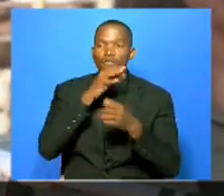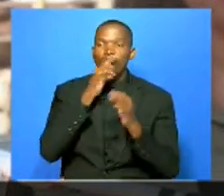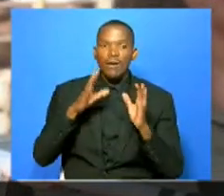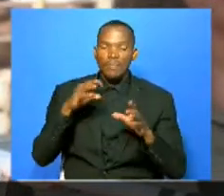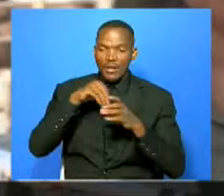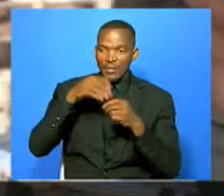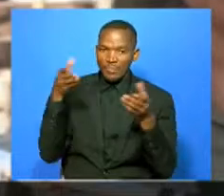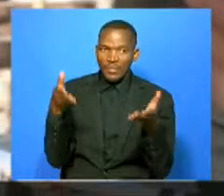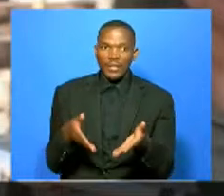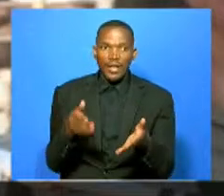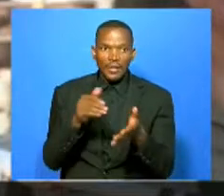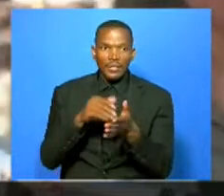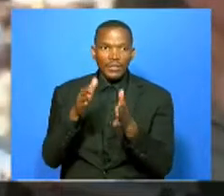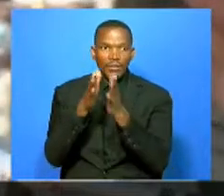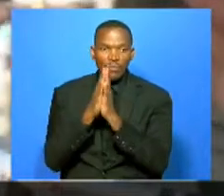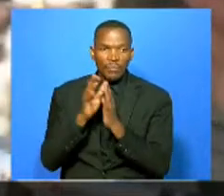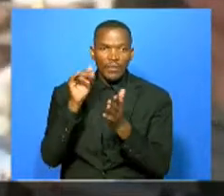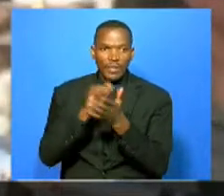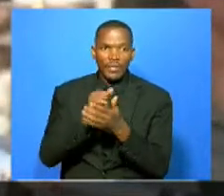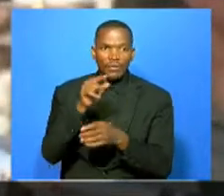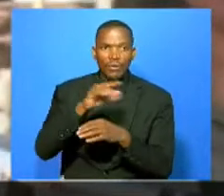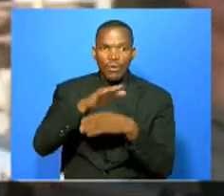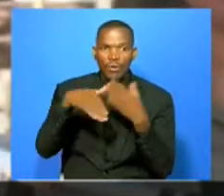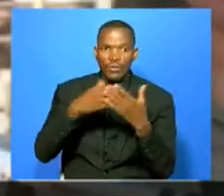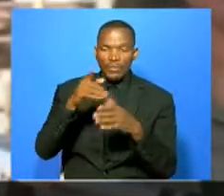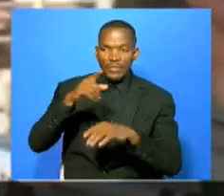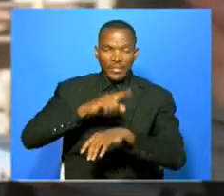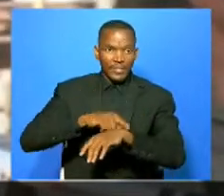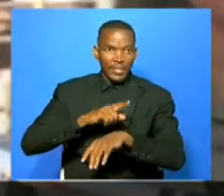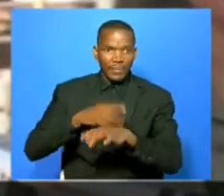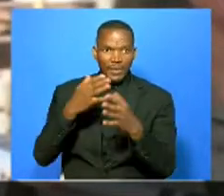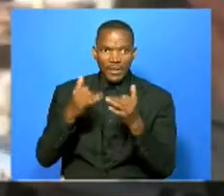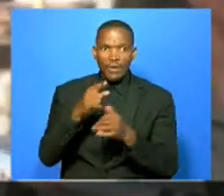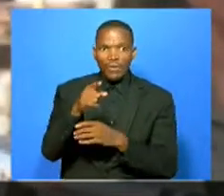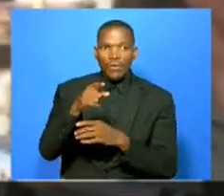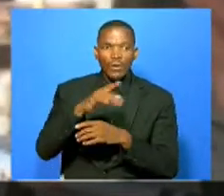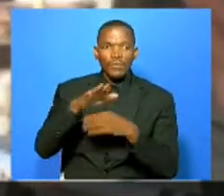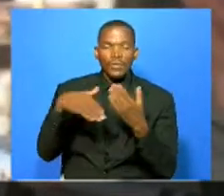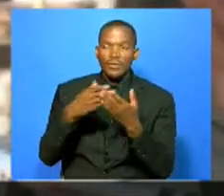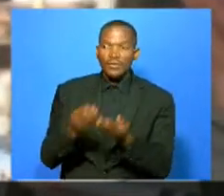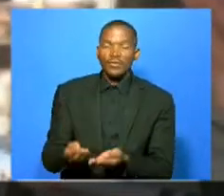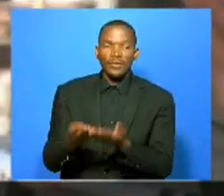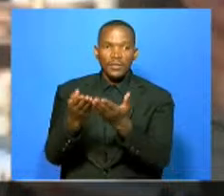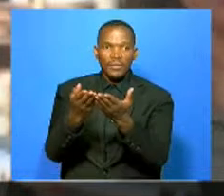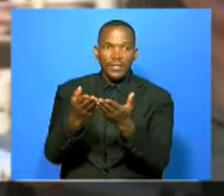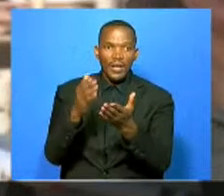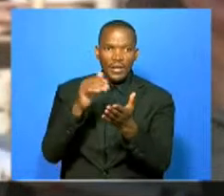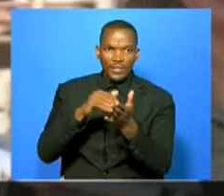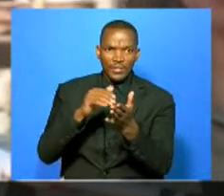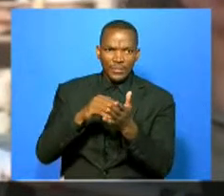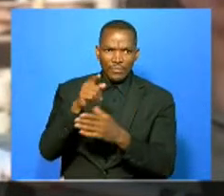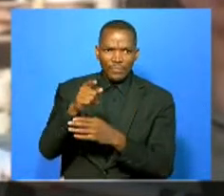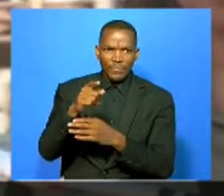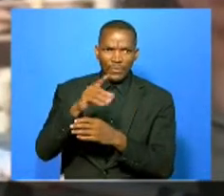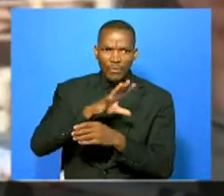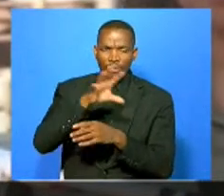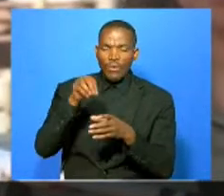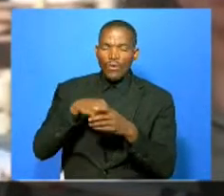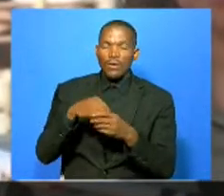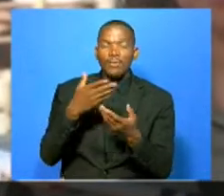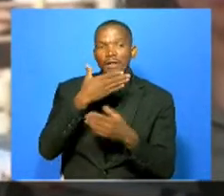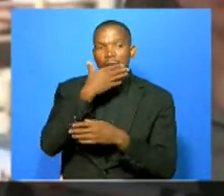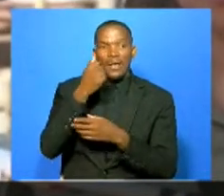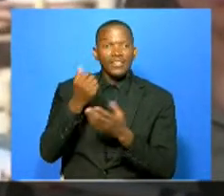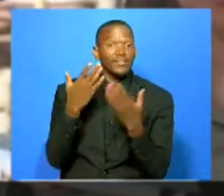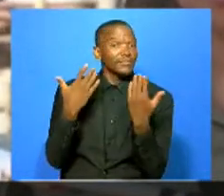mo ngameng. Ke one kope ke ne ke re ke tsenape ba beeditse gore ke ba e beetse pele mo diatleng tse di